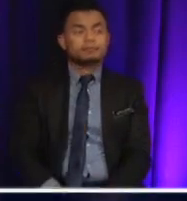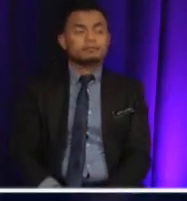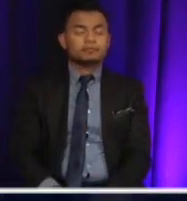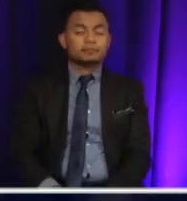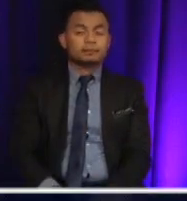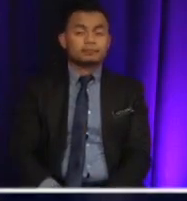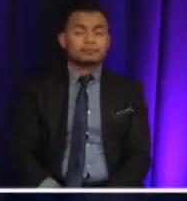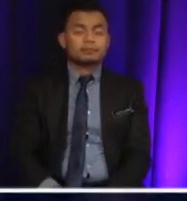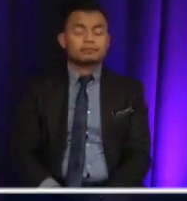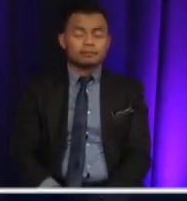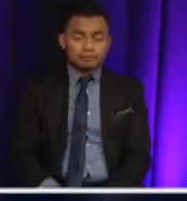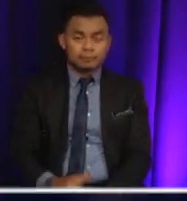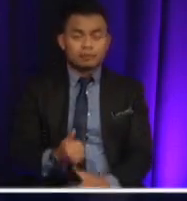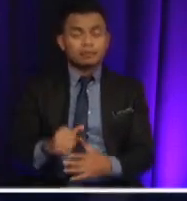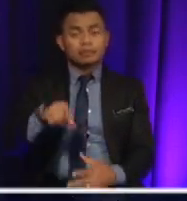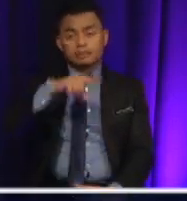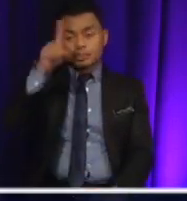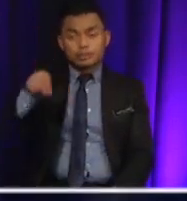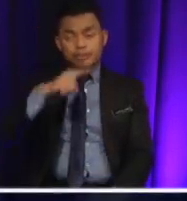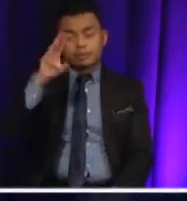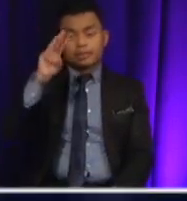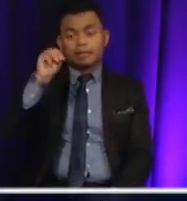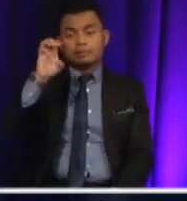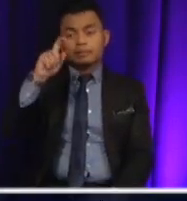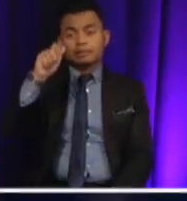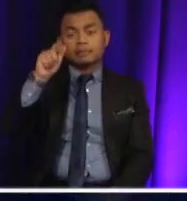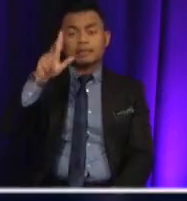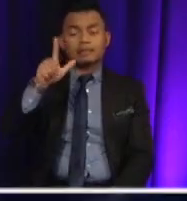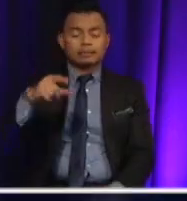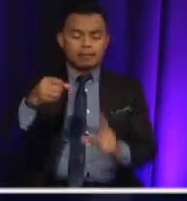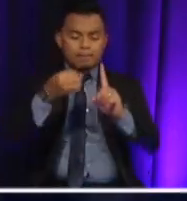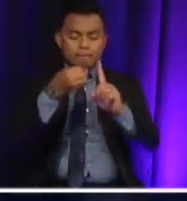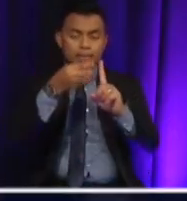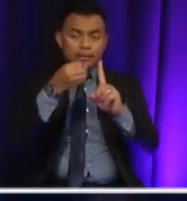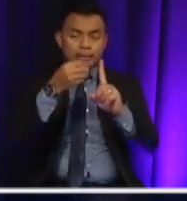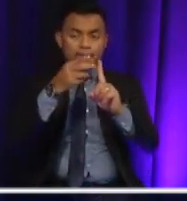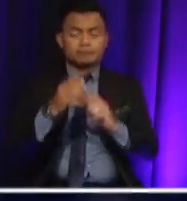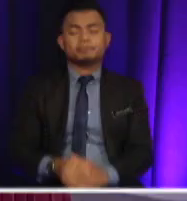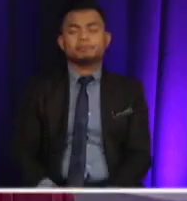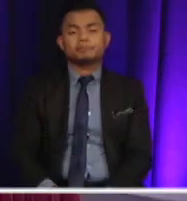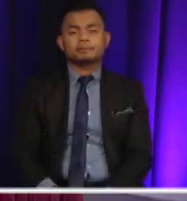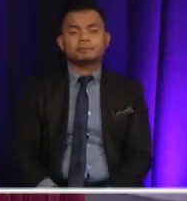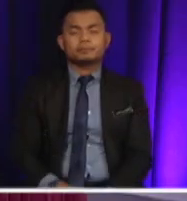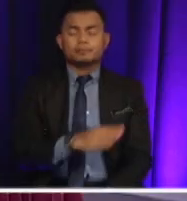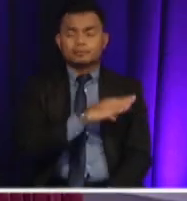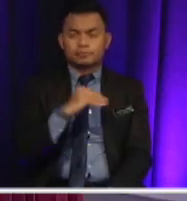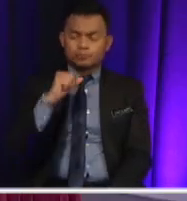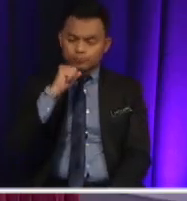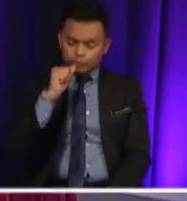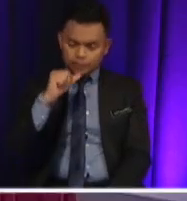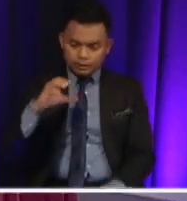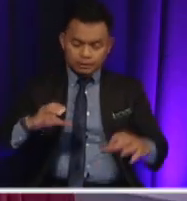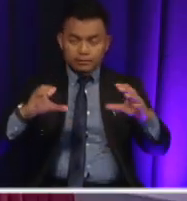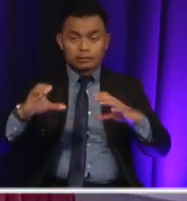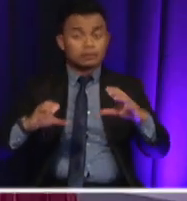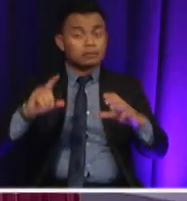The metal? rims, yeah, the shiny Yeah, metal. the metal, Yeah, so okay. chromium is a type of a metal. All right. All right. And it's not just for cars, there are other Yes, items